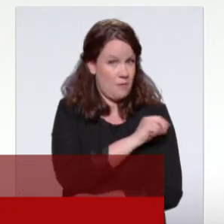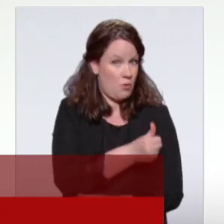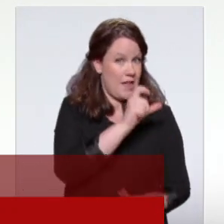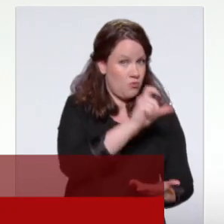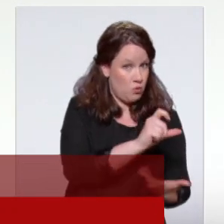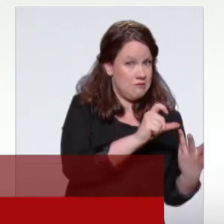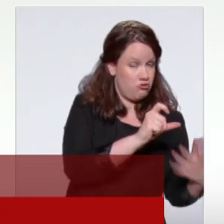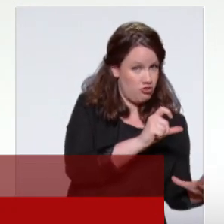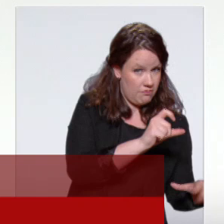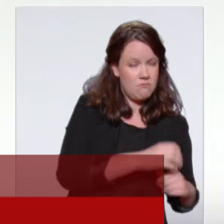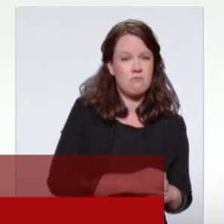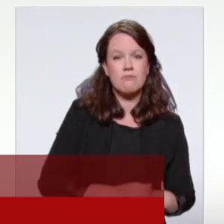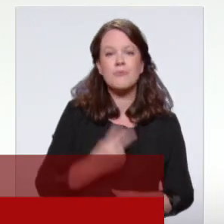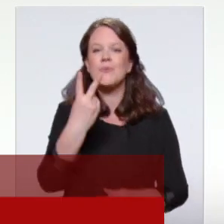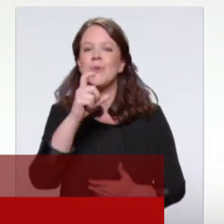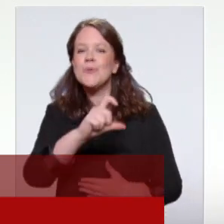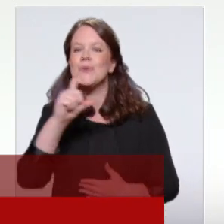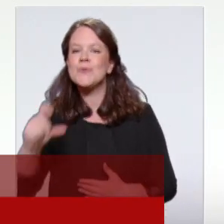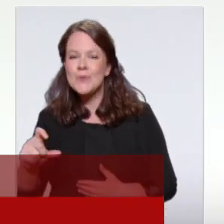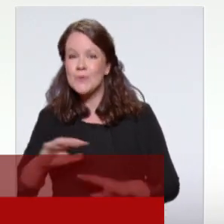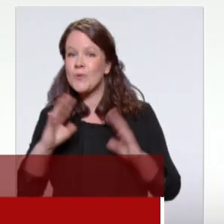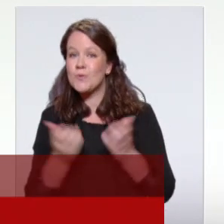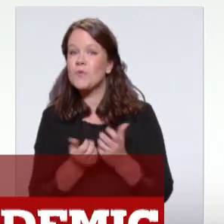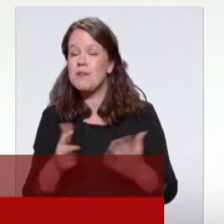3 million have already had two injections.